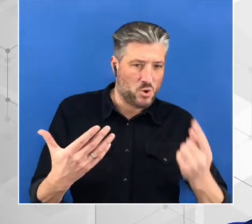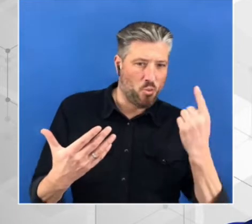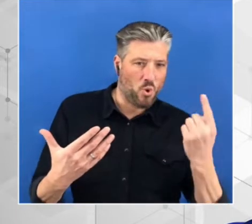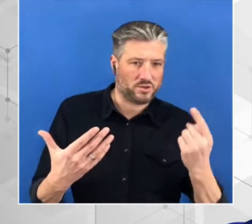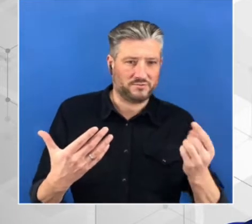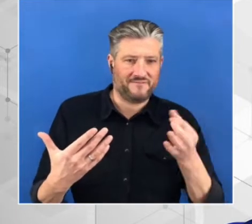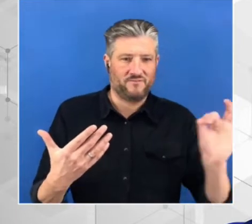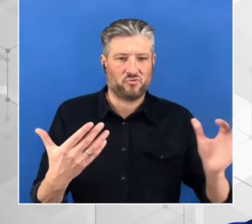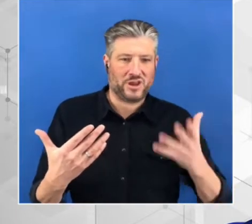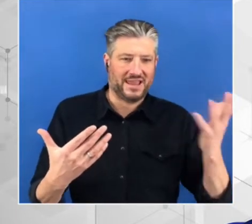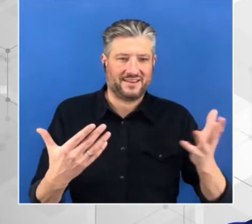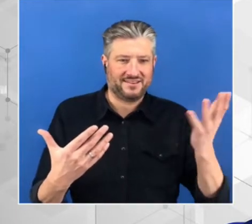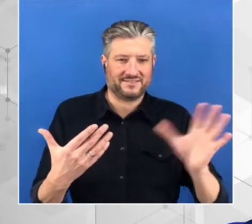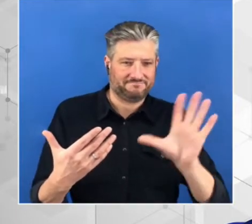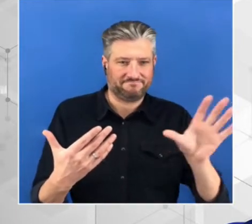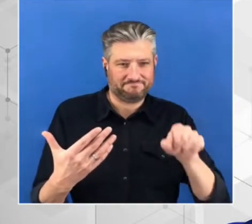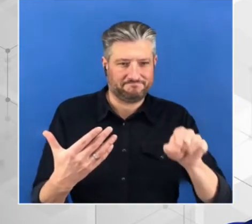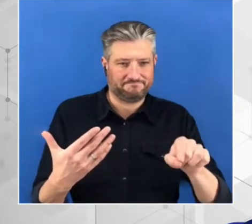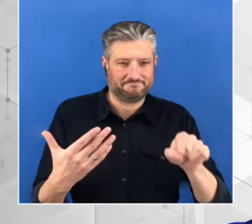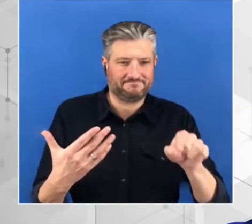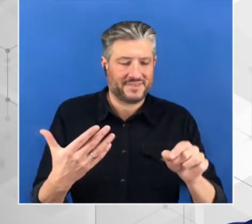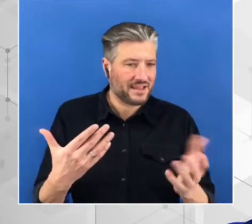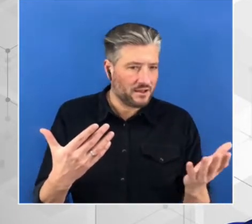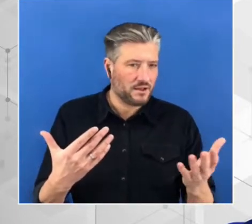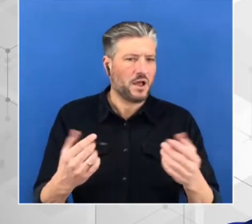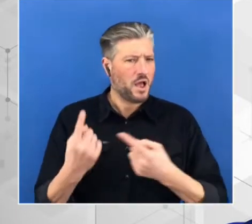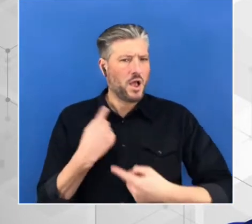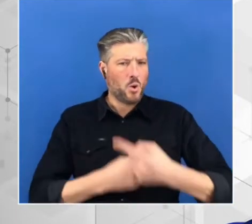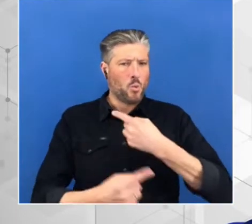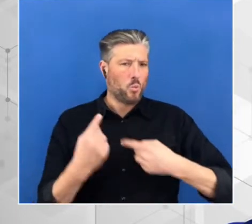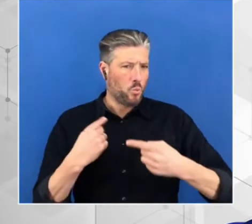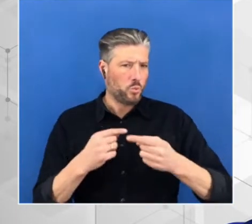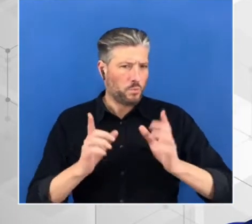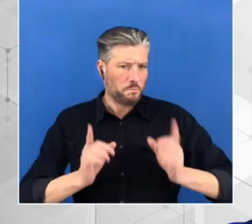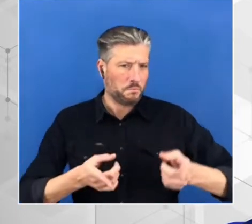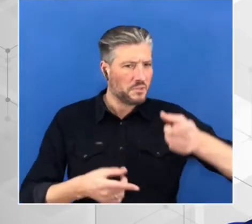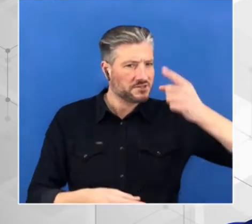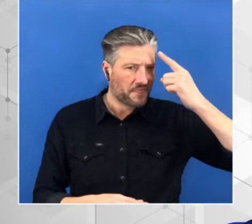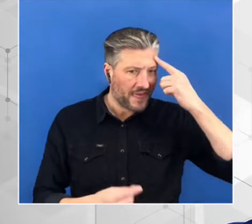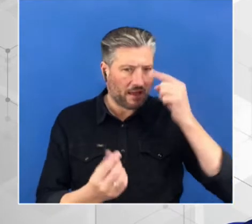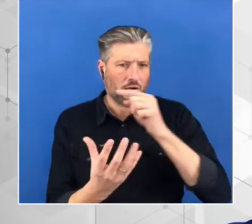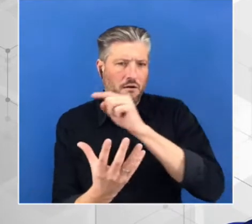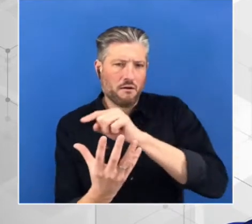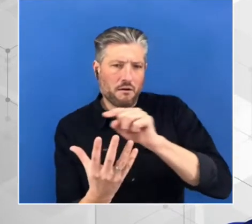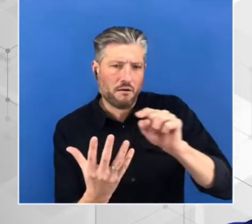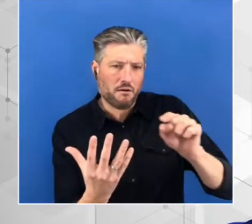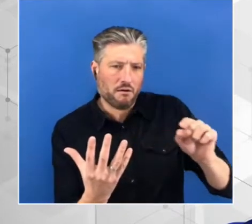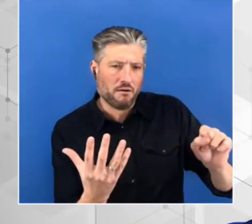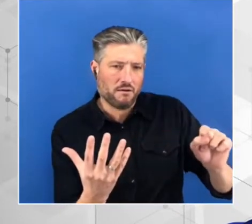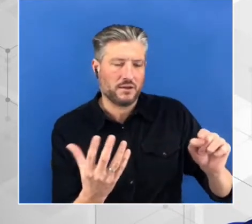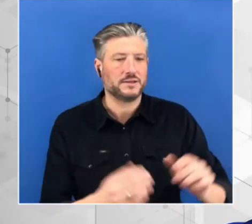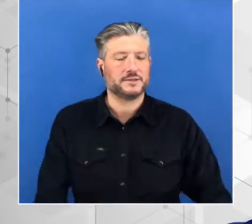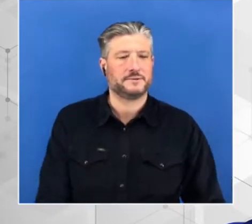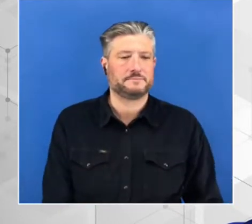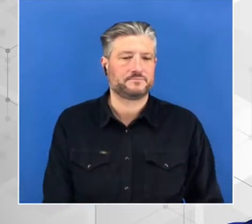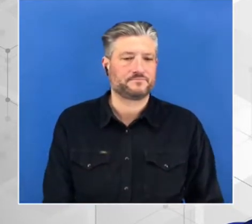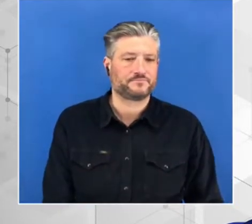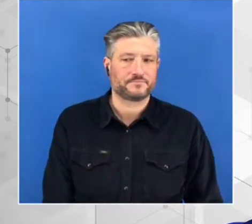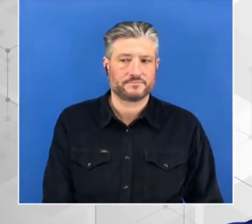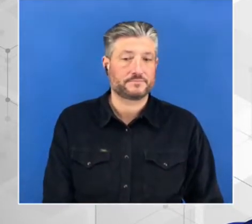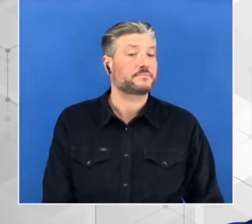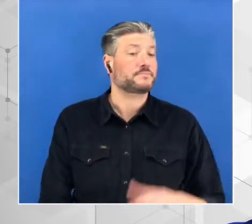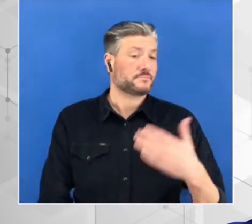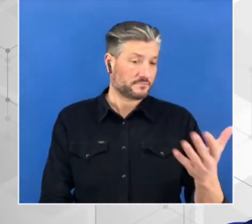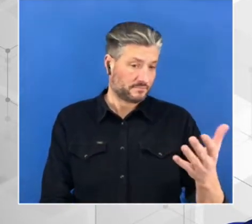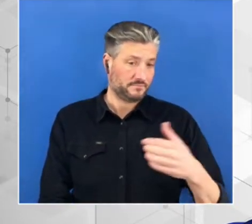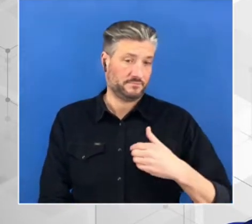develop. Quick numbers. And in the world, a couple of years ago, we were